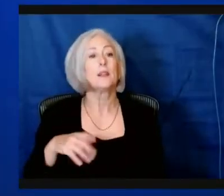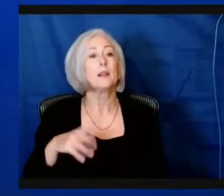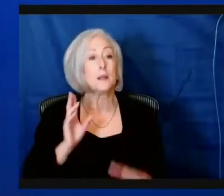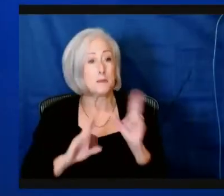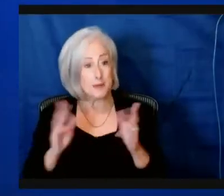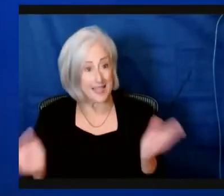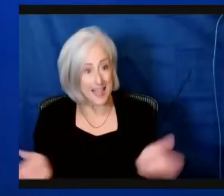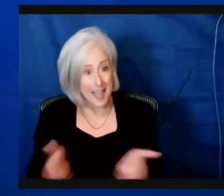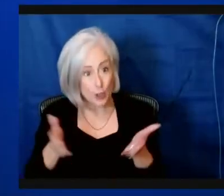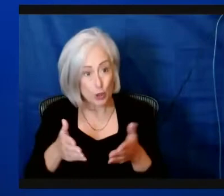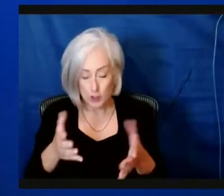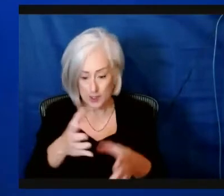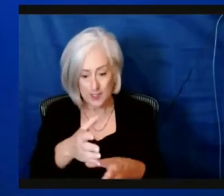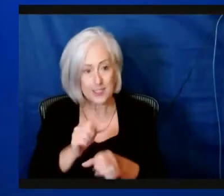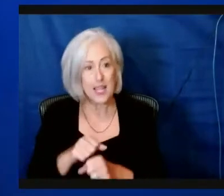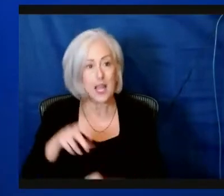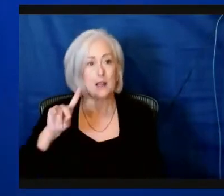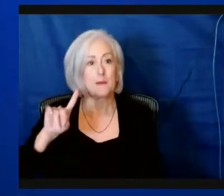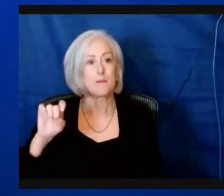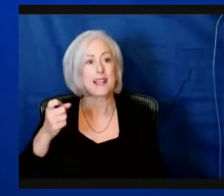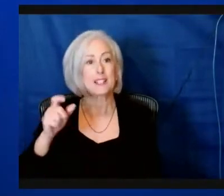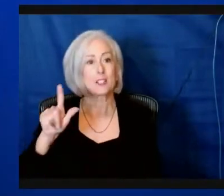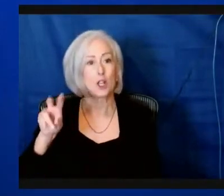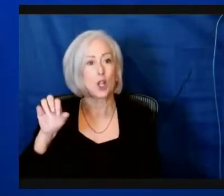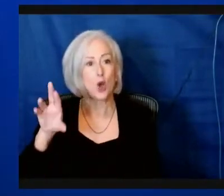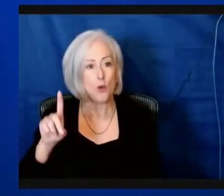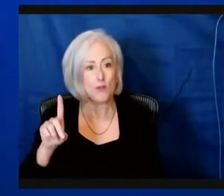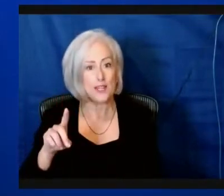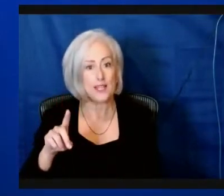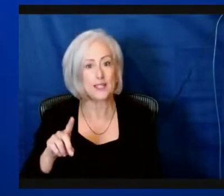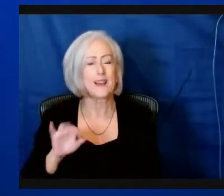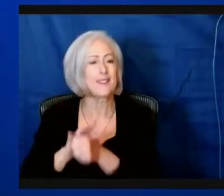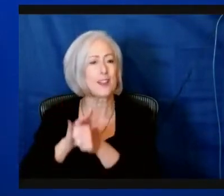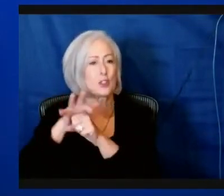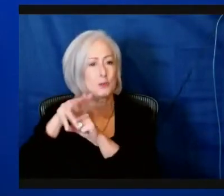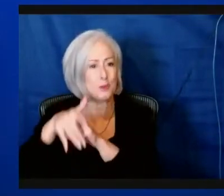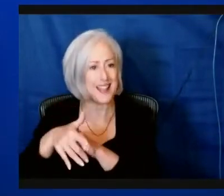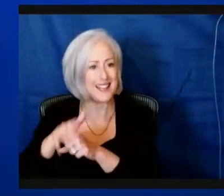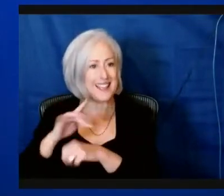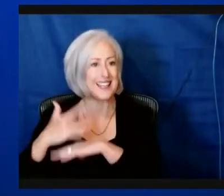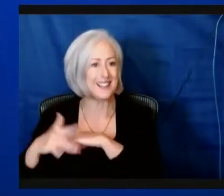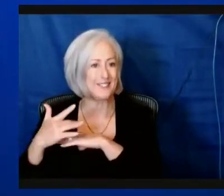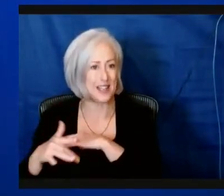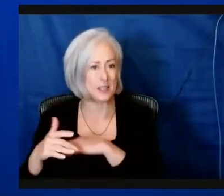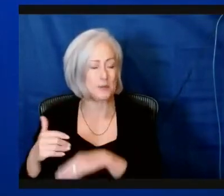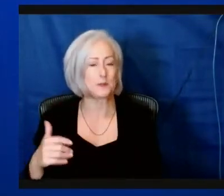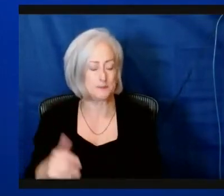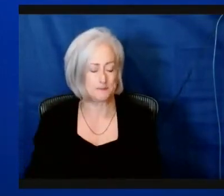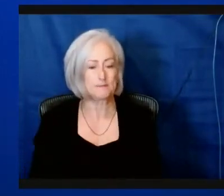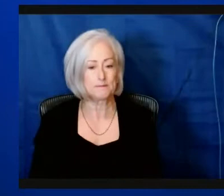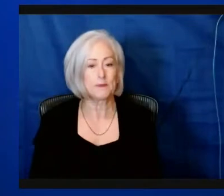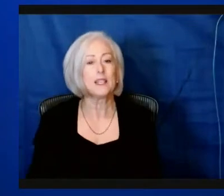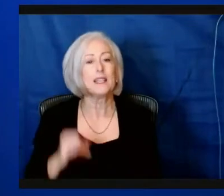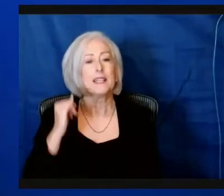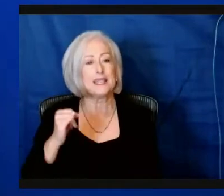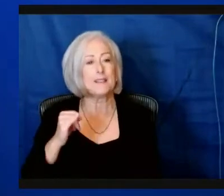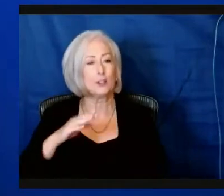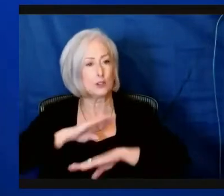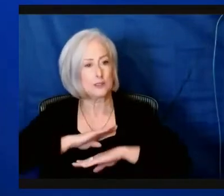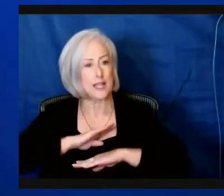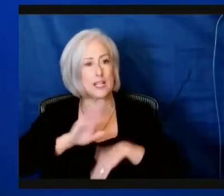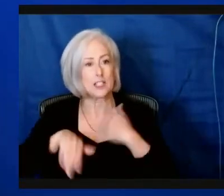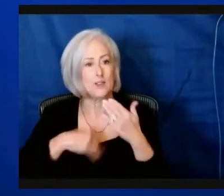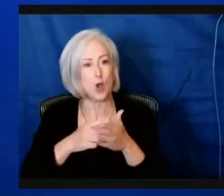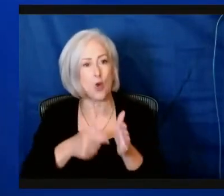it because there's, I don't want to say there's a surplus, but there's plenty of Paxlovid available. So I think if you meet the criteria, and the criteria